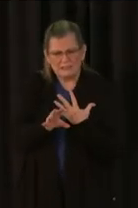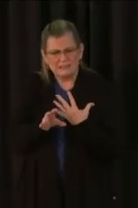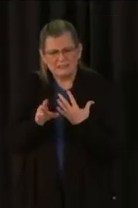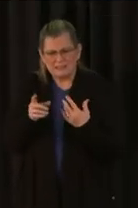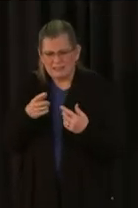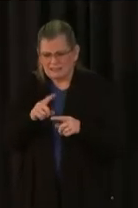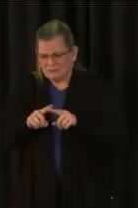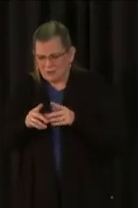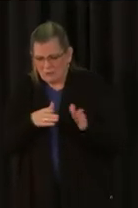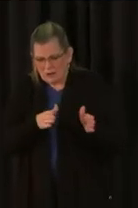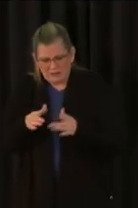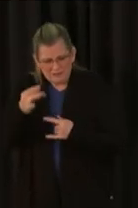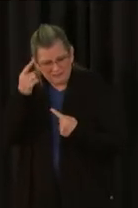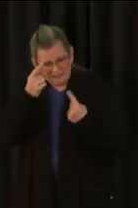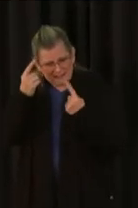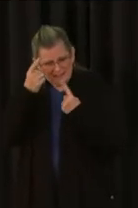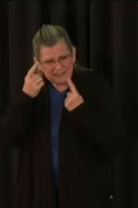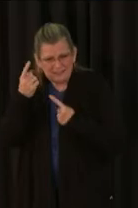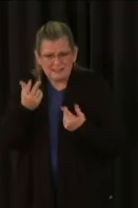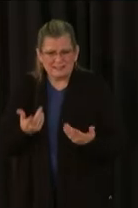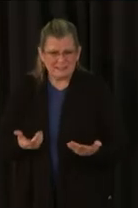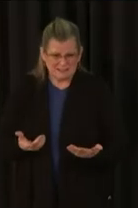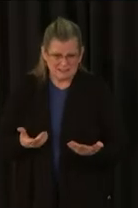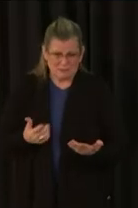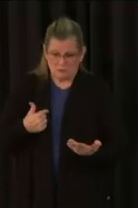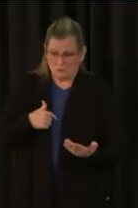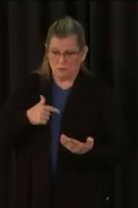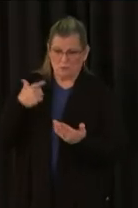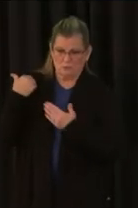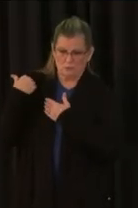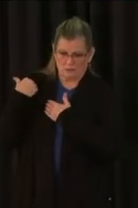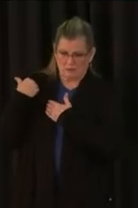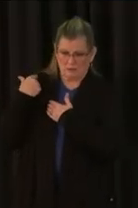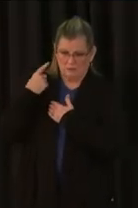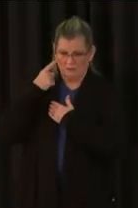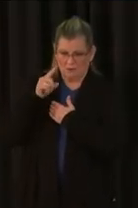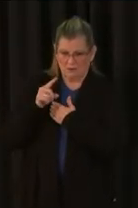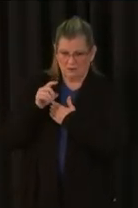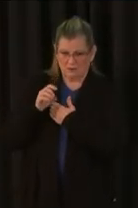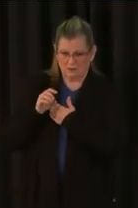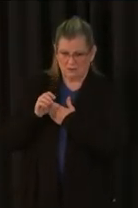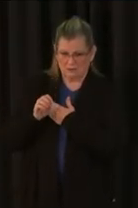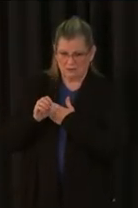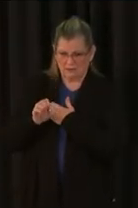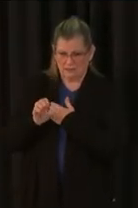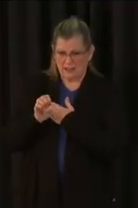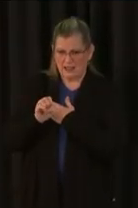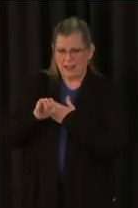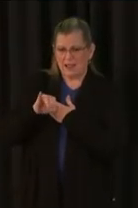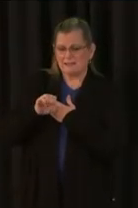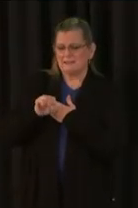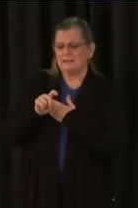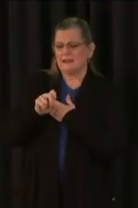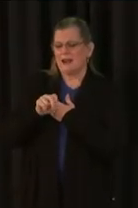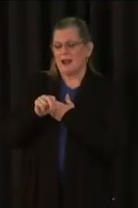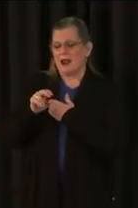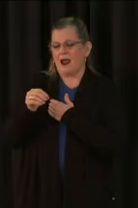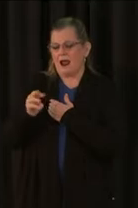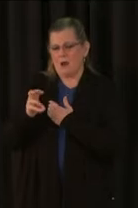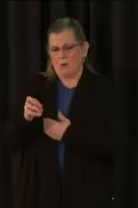have a great example of that personally. We were responsible for the Eisenhower Memorial opening, and we were able to do that as an outdoor